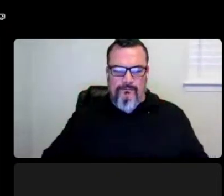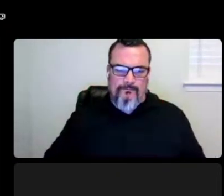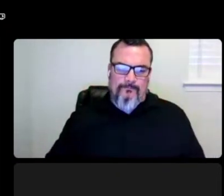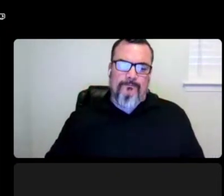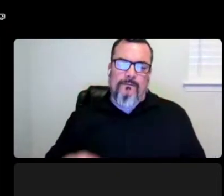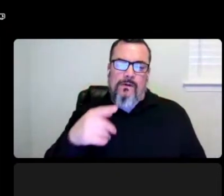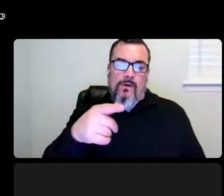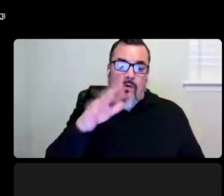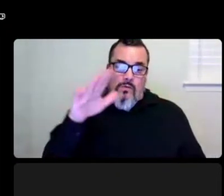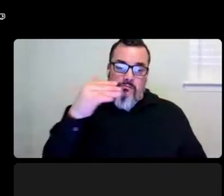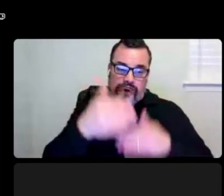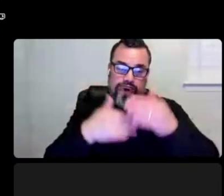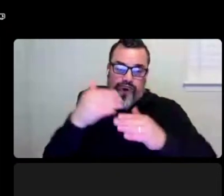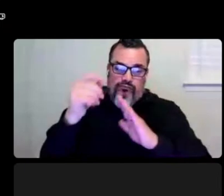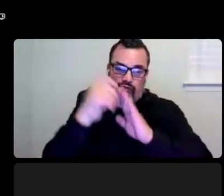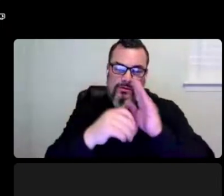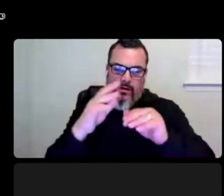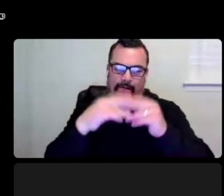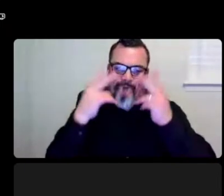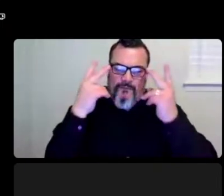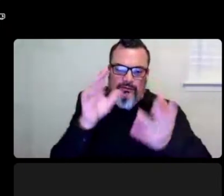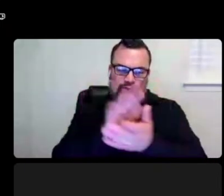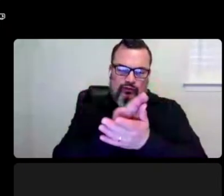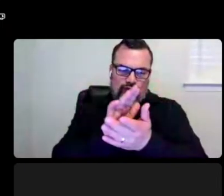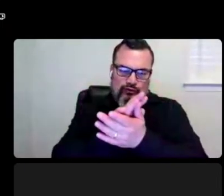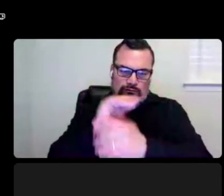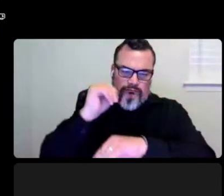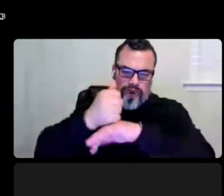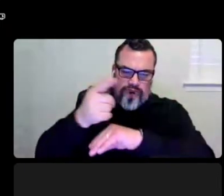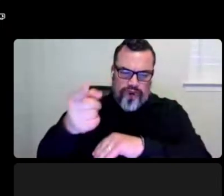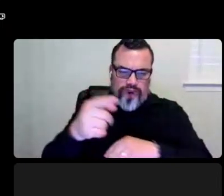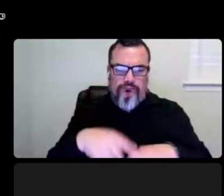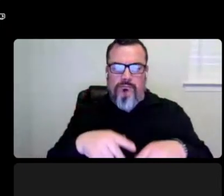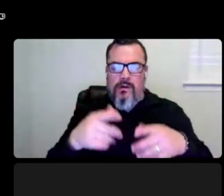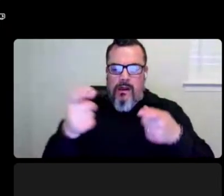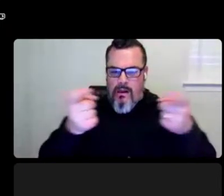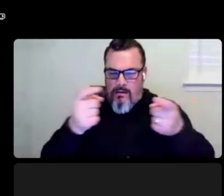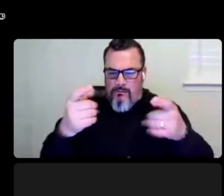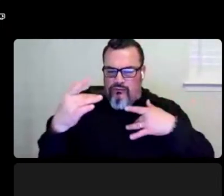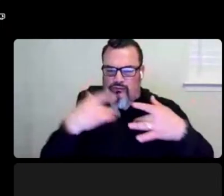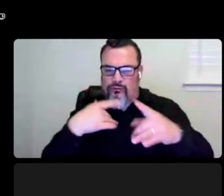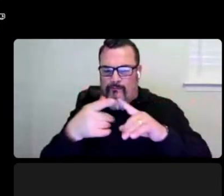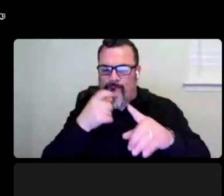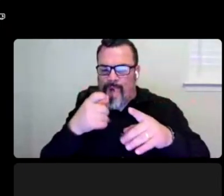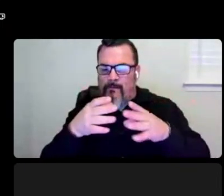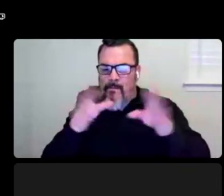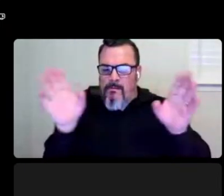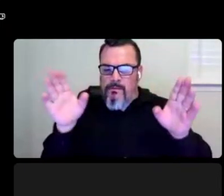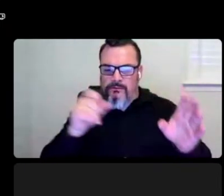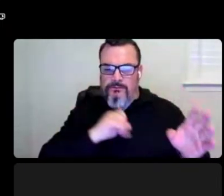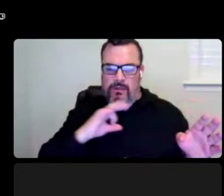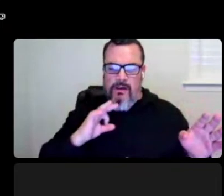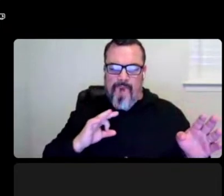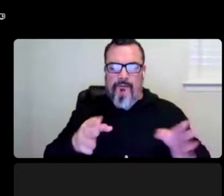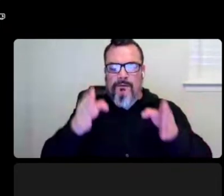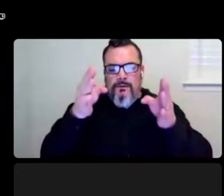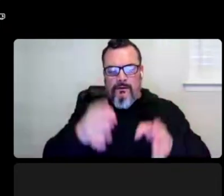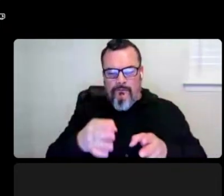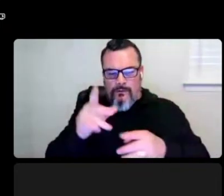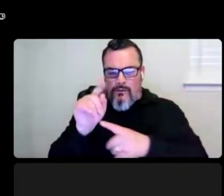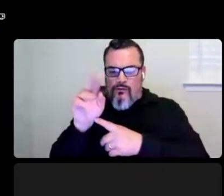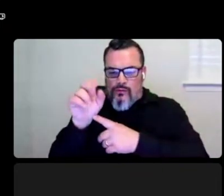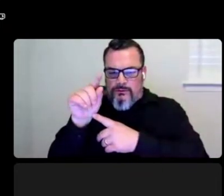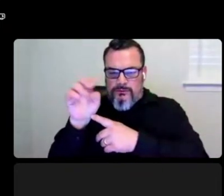your protocols are written on visiting school sites, handling concerns from public and staff, individual